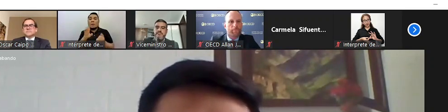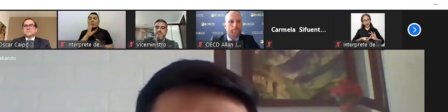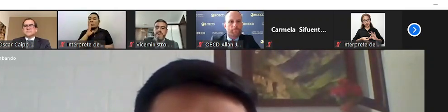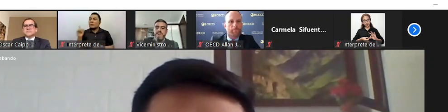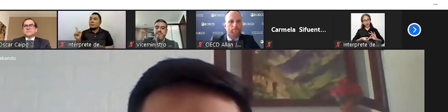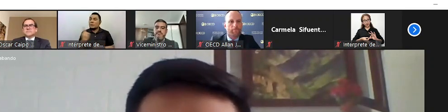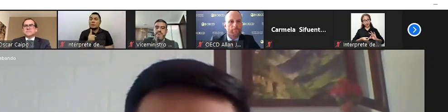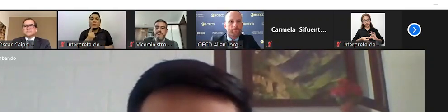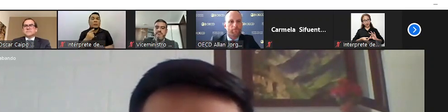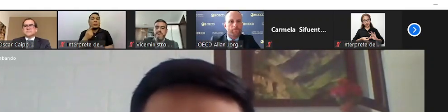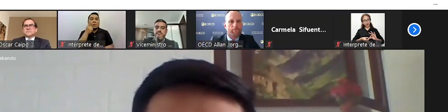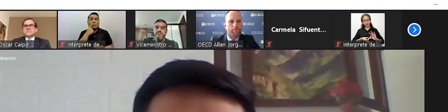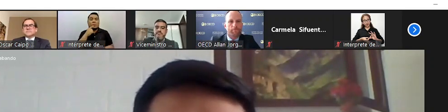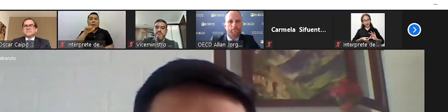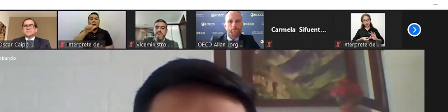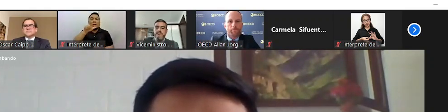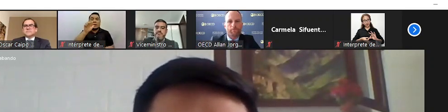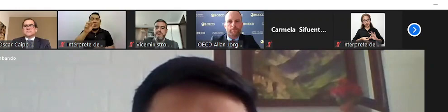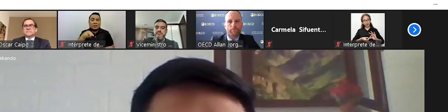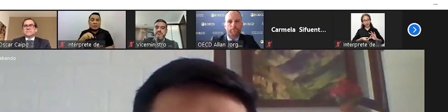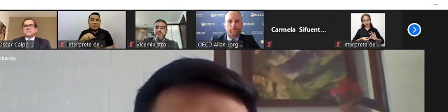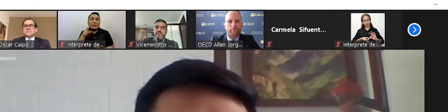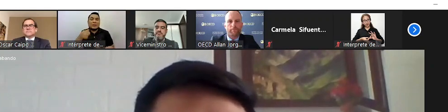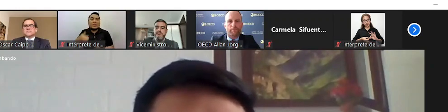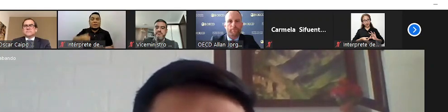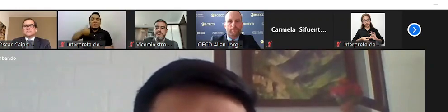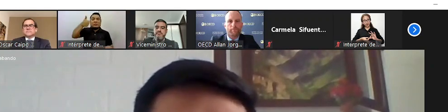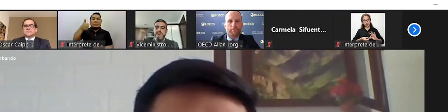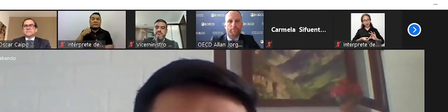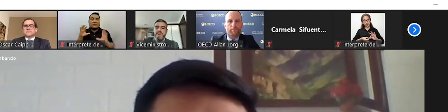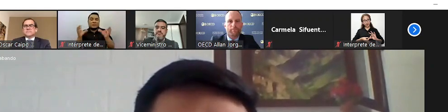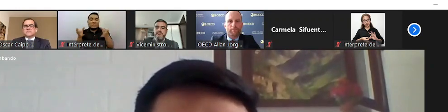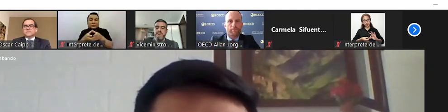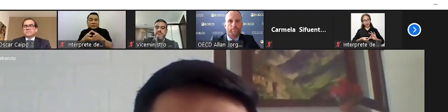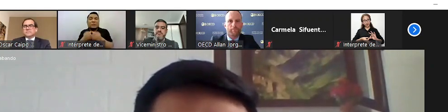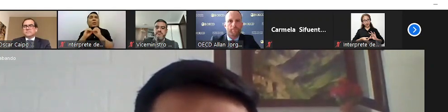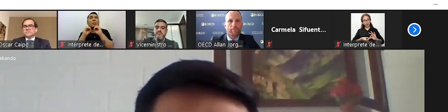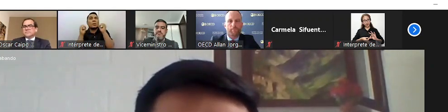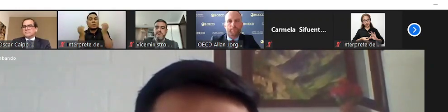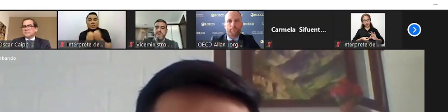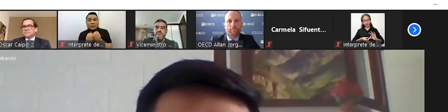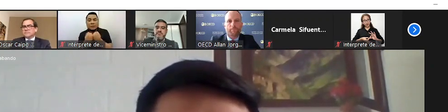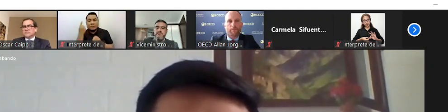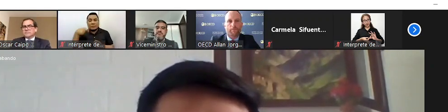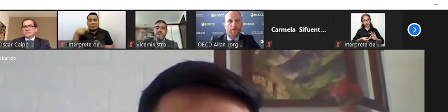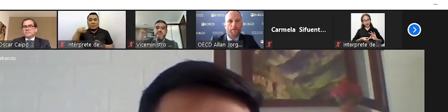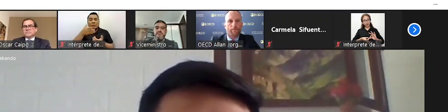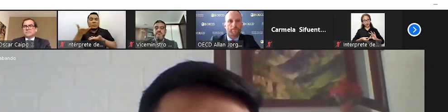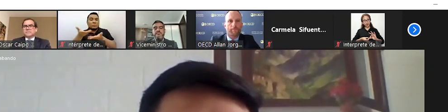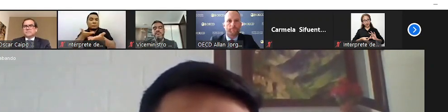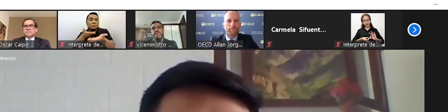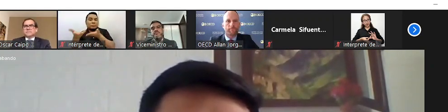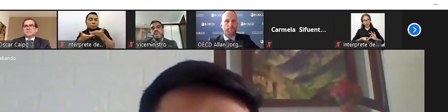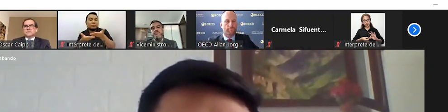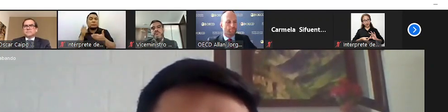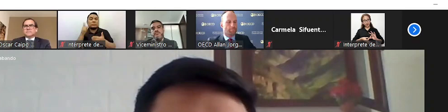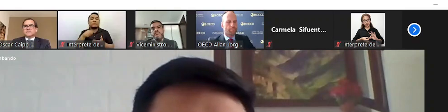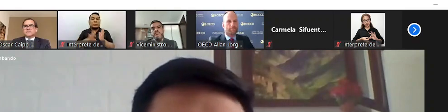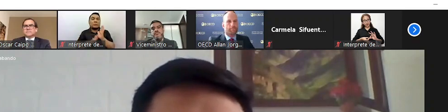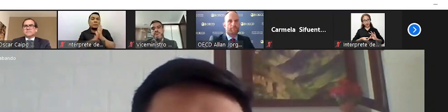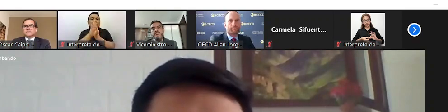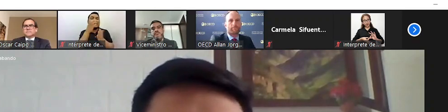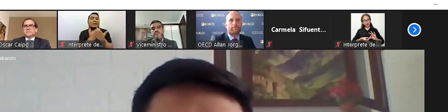and finally we gave the floor to mr allen jorgensen head of the center for organization for the